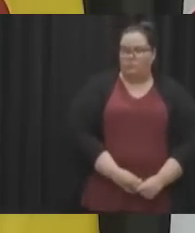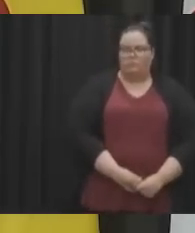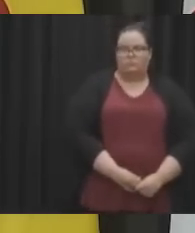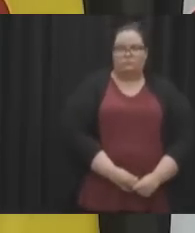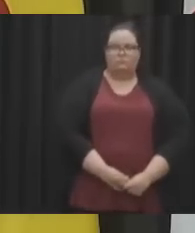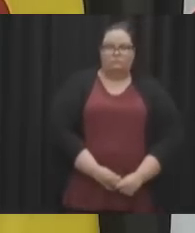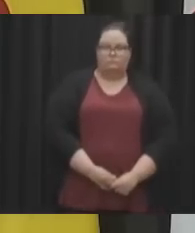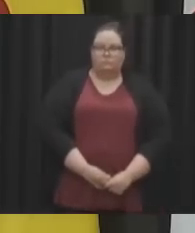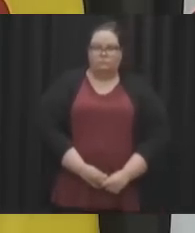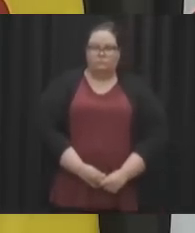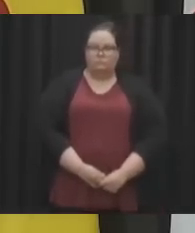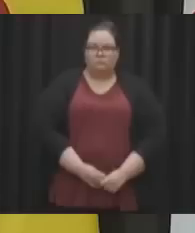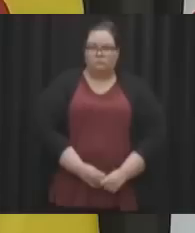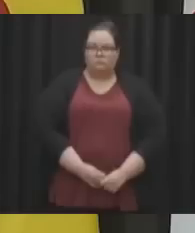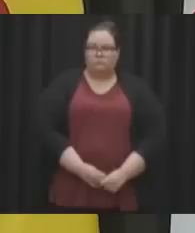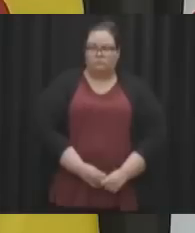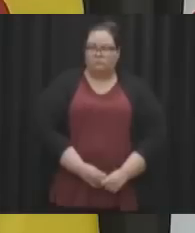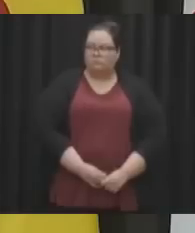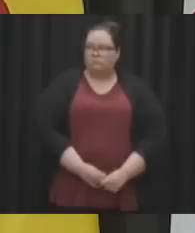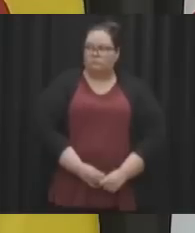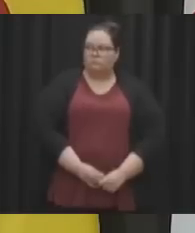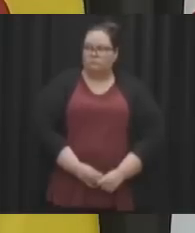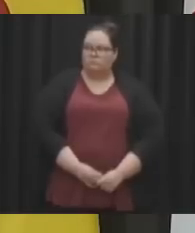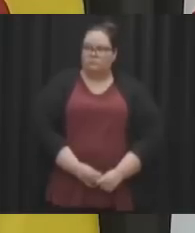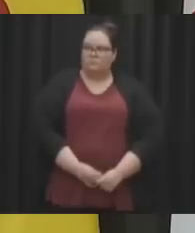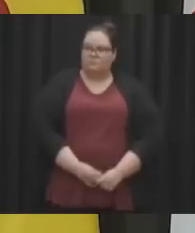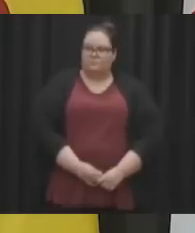Erica Butler, CHMA, Sackville.